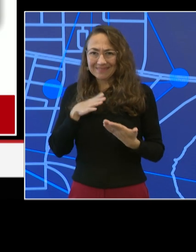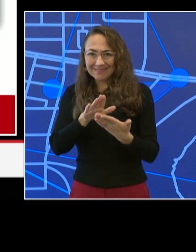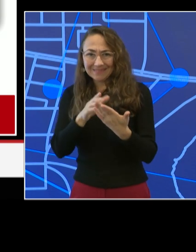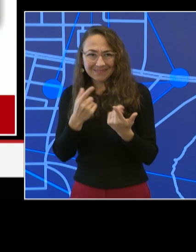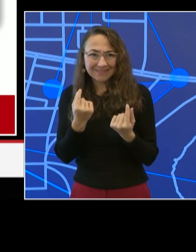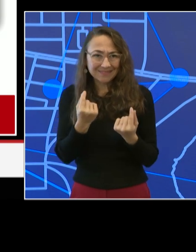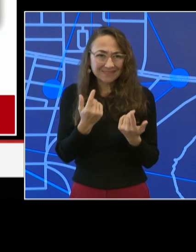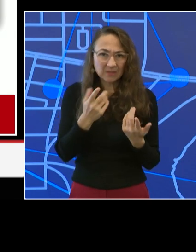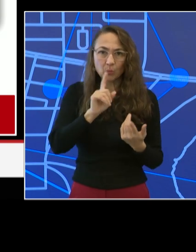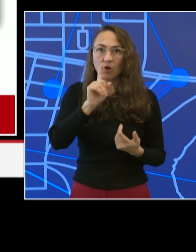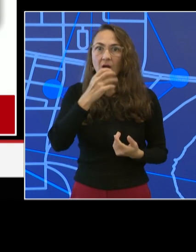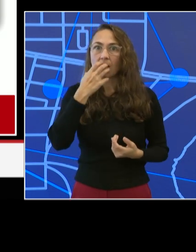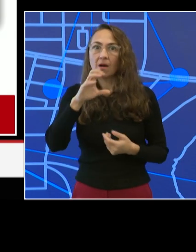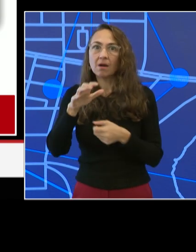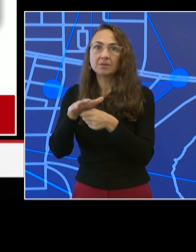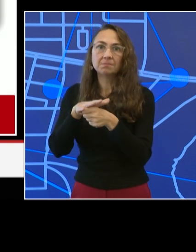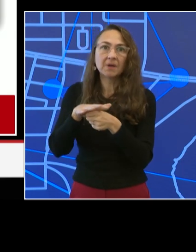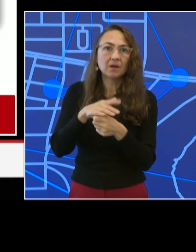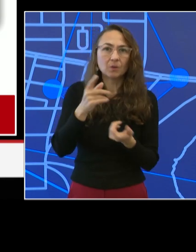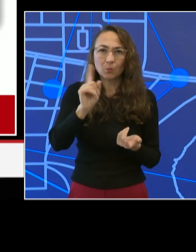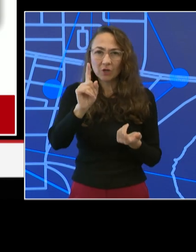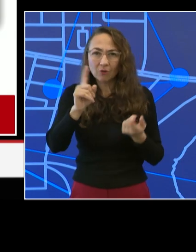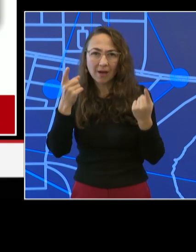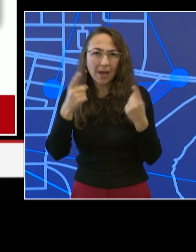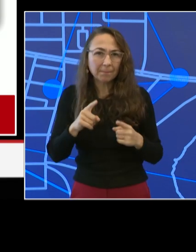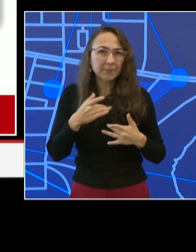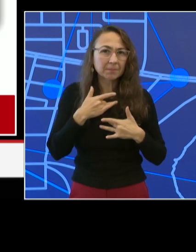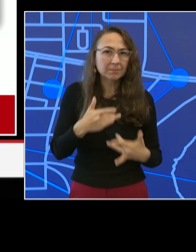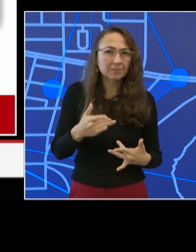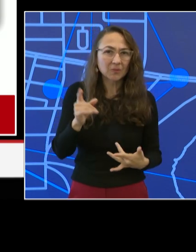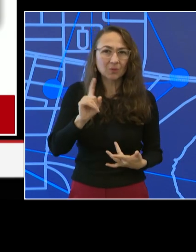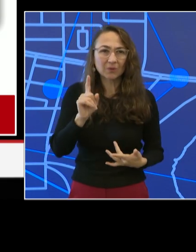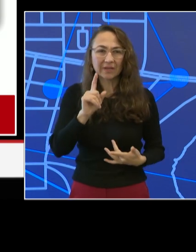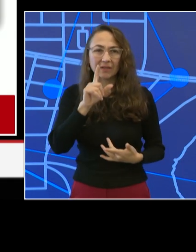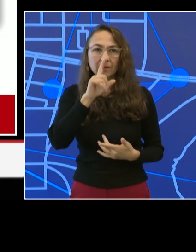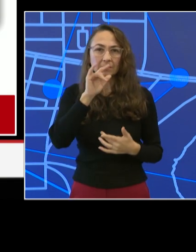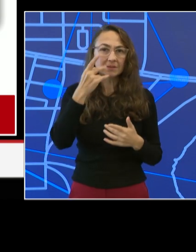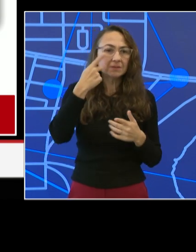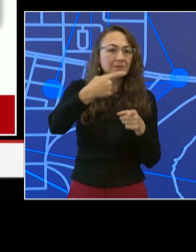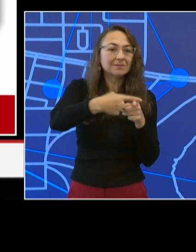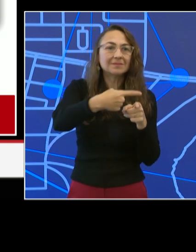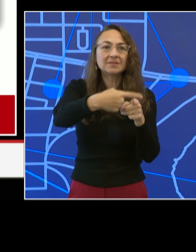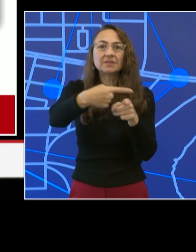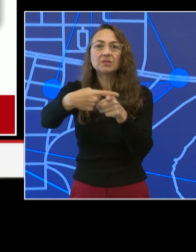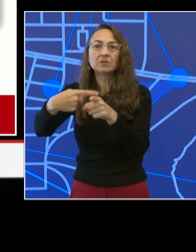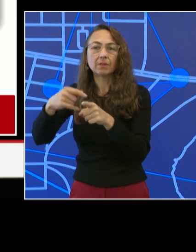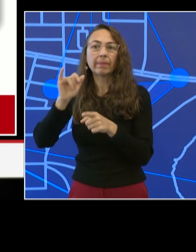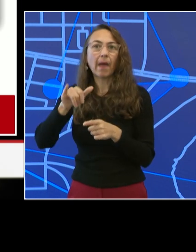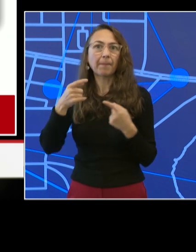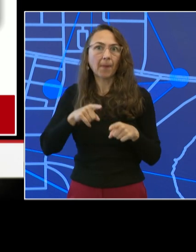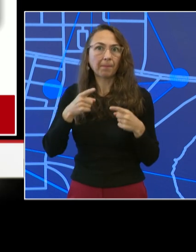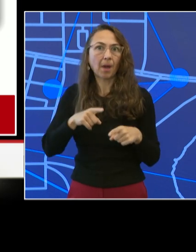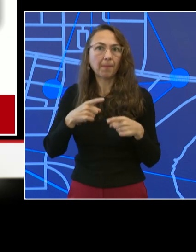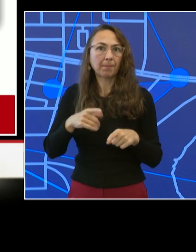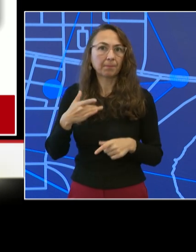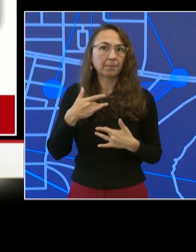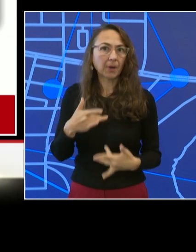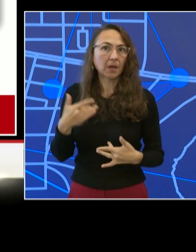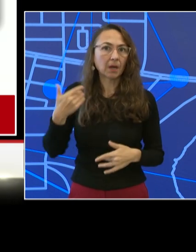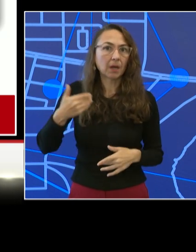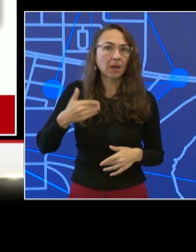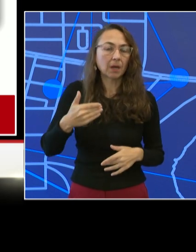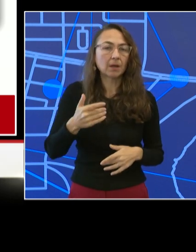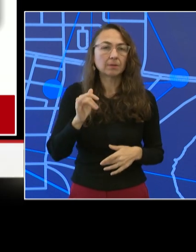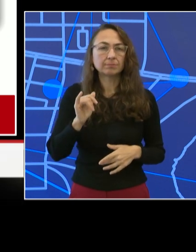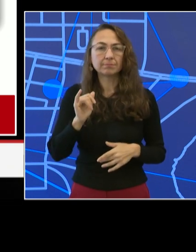models to analyze areas repeatedly being hit by these suspects. The next step was to increase our presence in all of